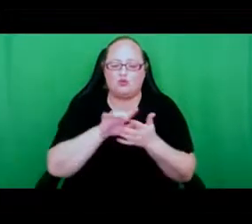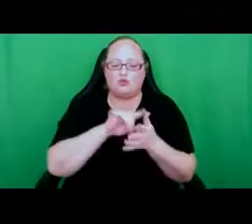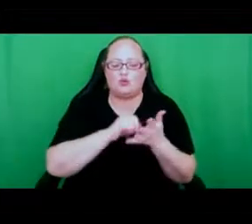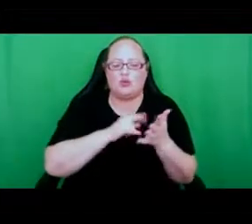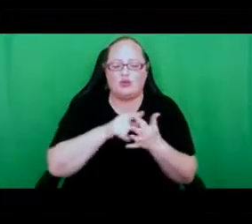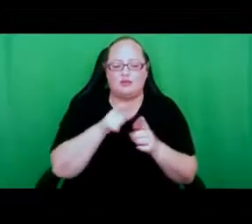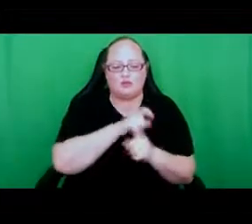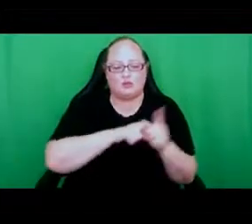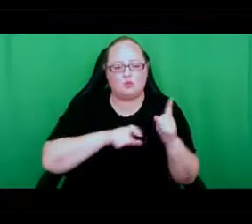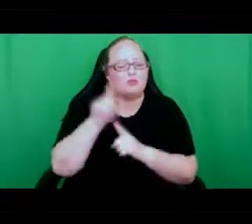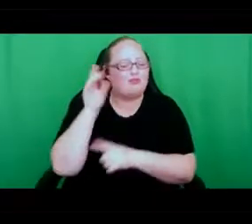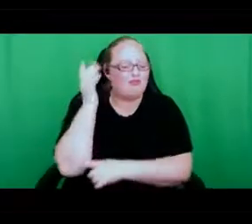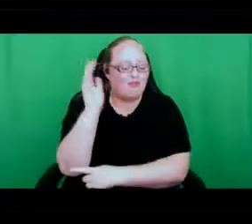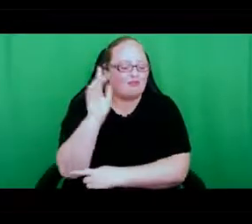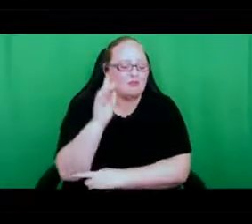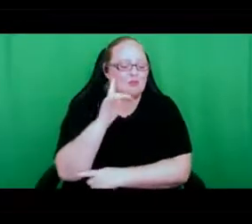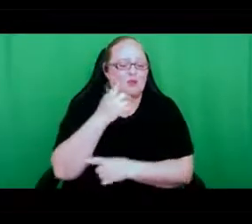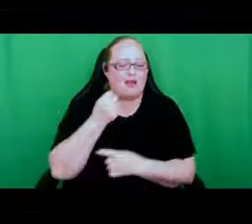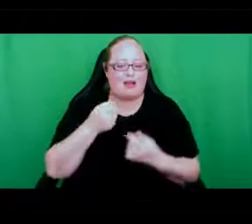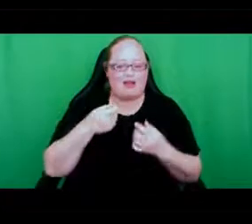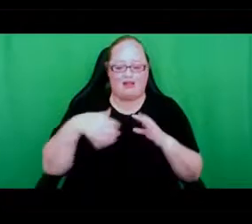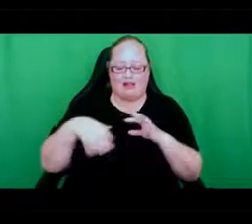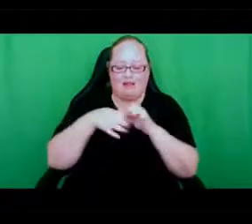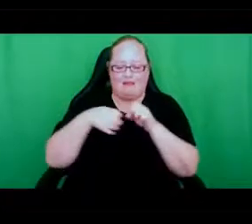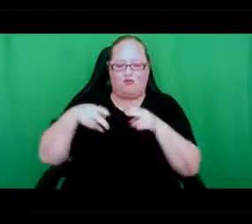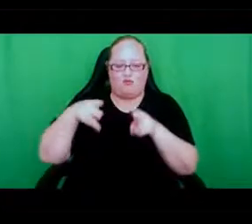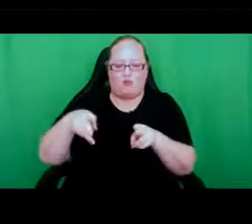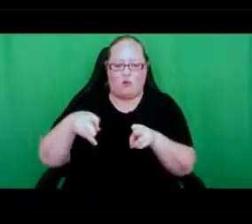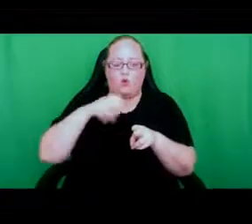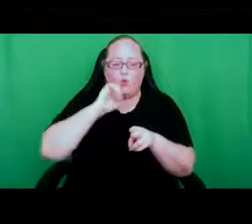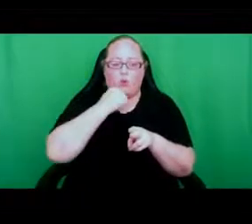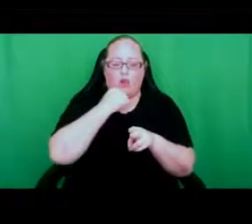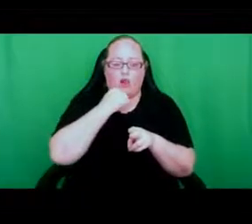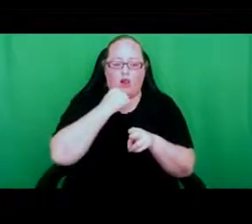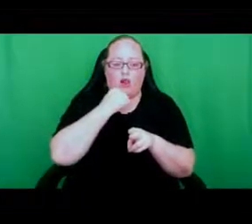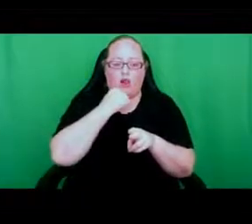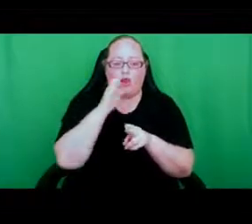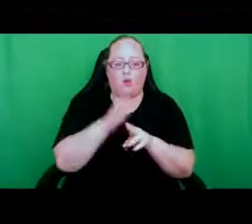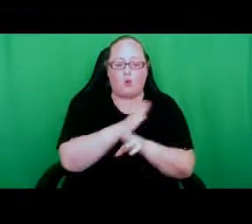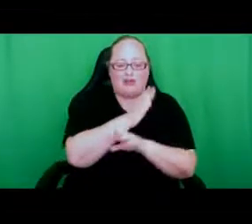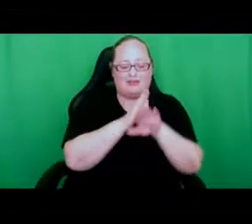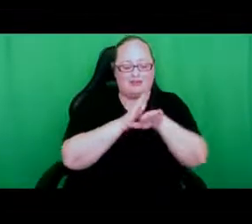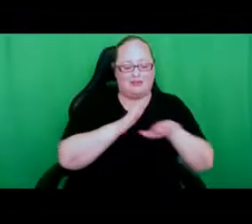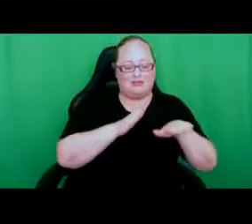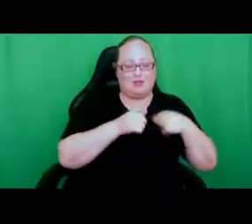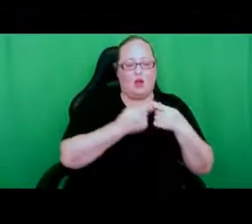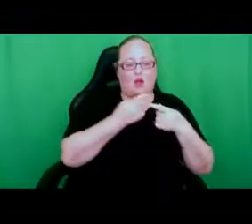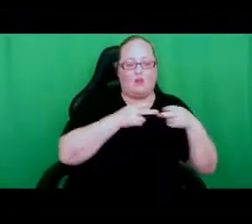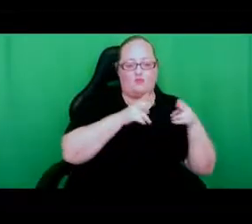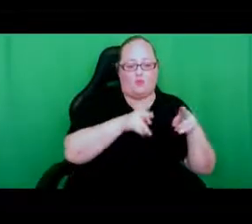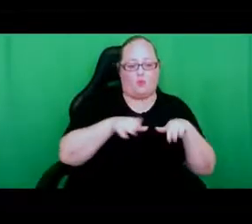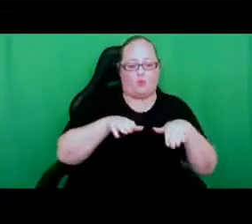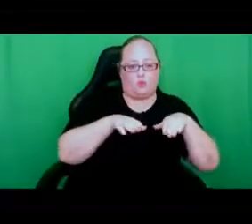parallel link road on the west side of the M25. So we'd need to use about, I think it's